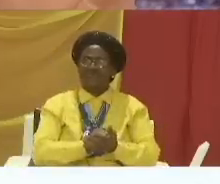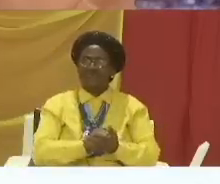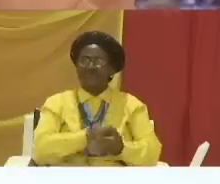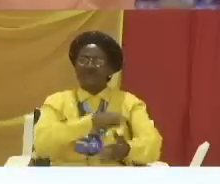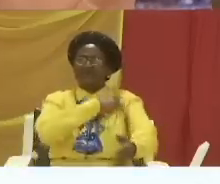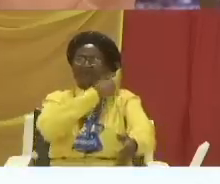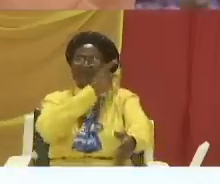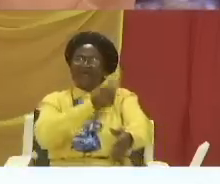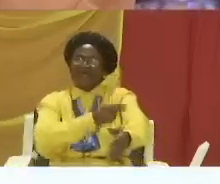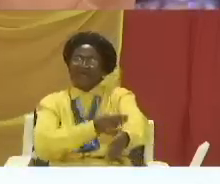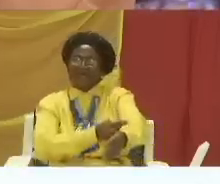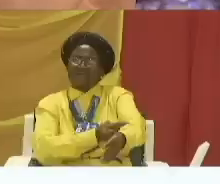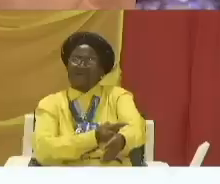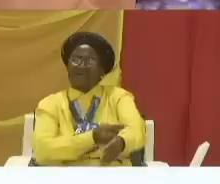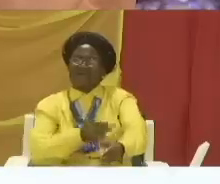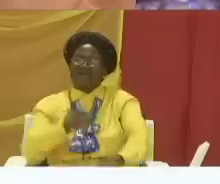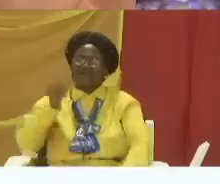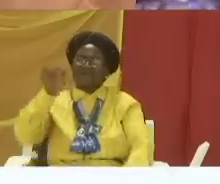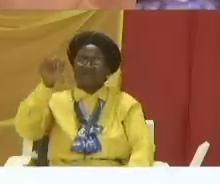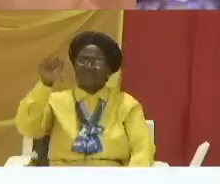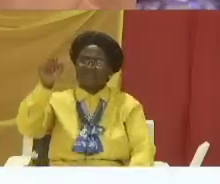pregnancies